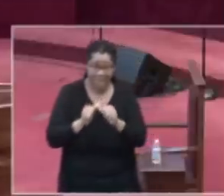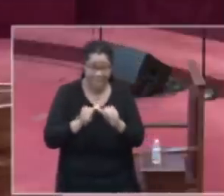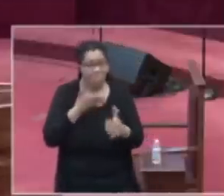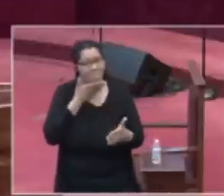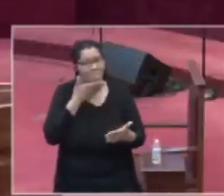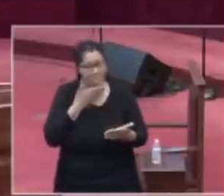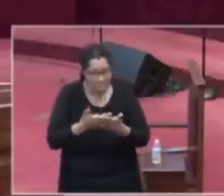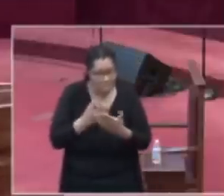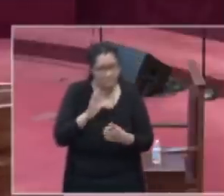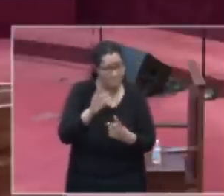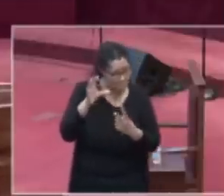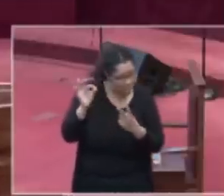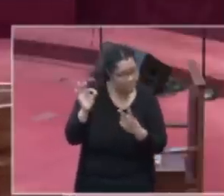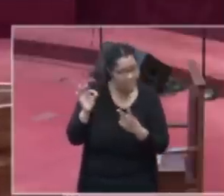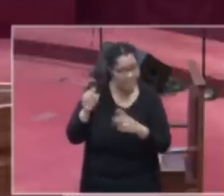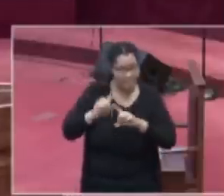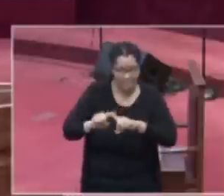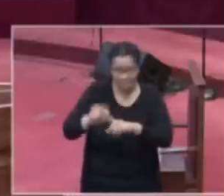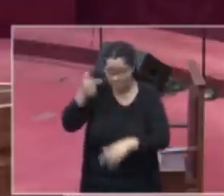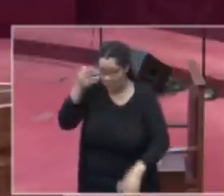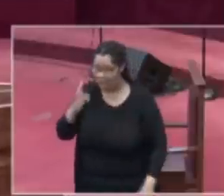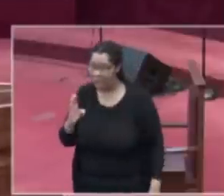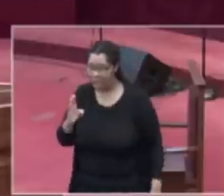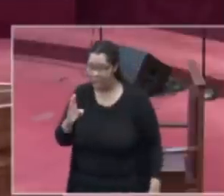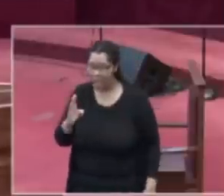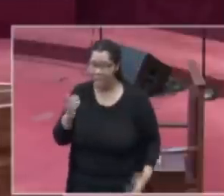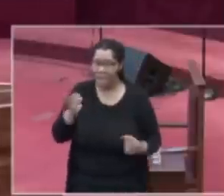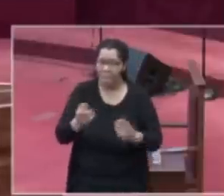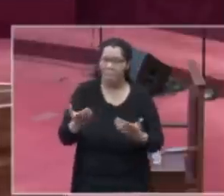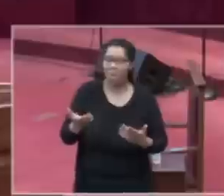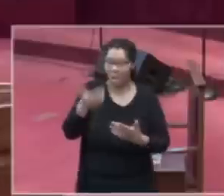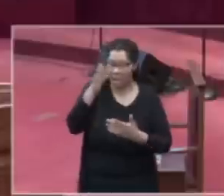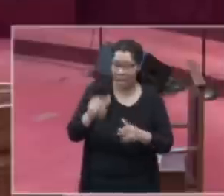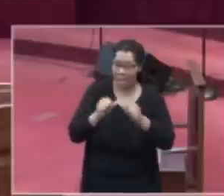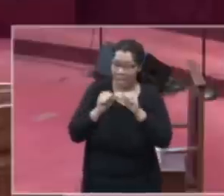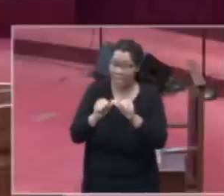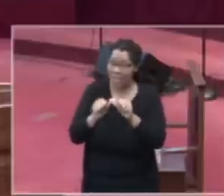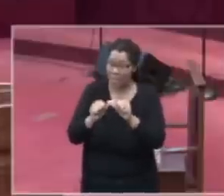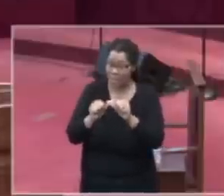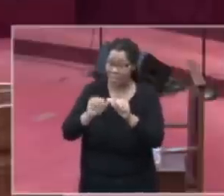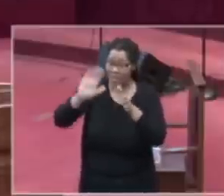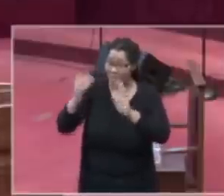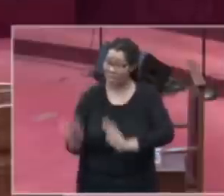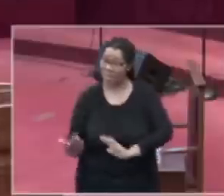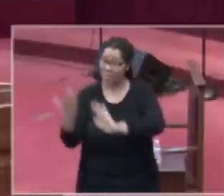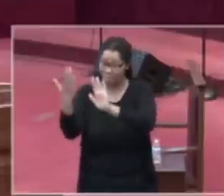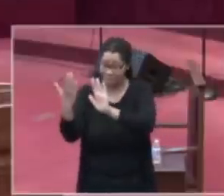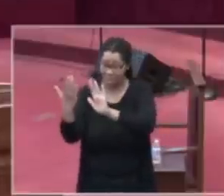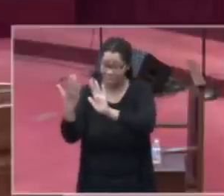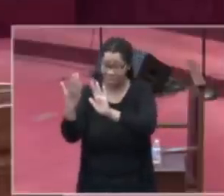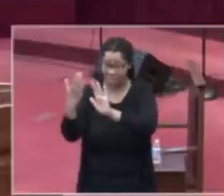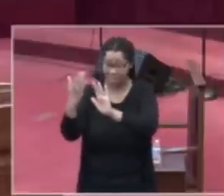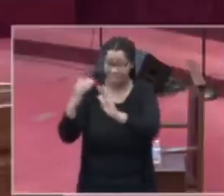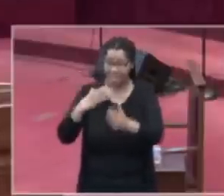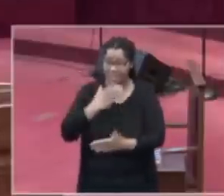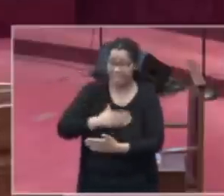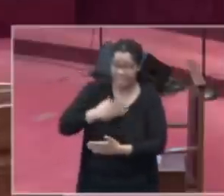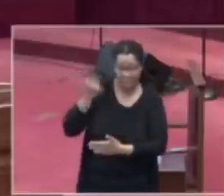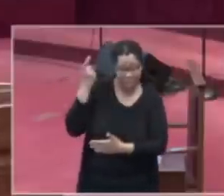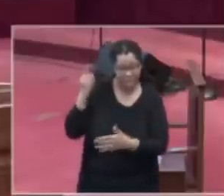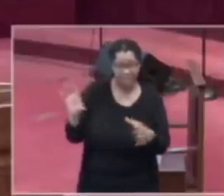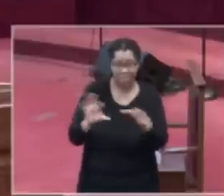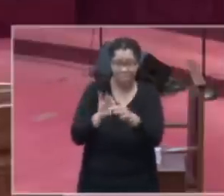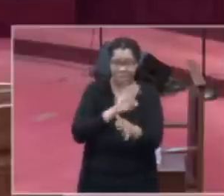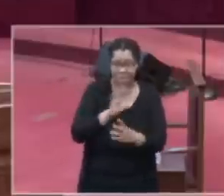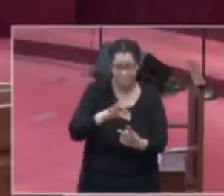better choices because of God, God will keep infusing his will in your